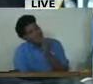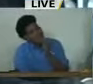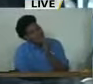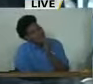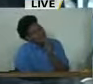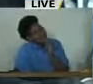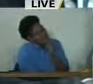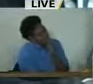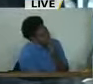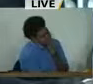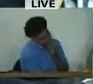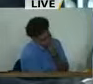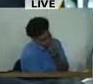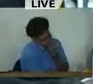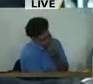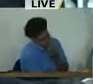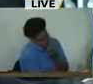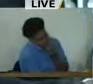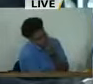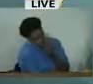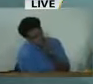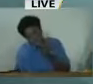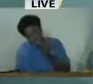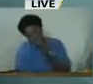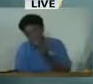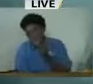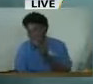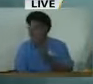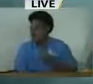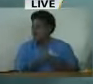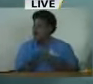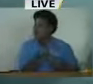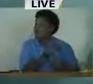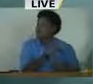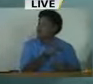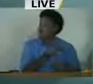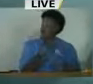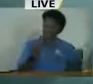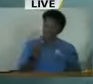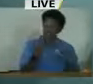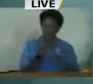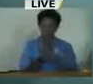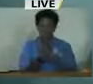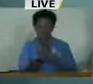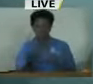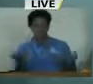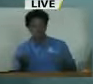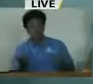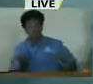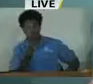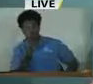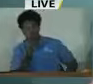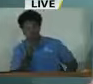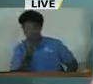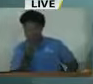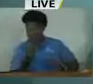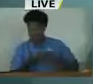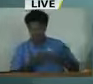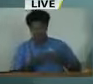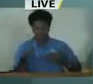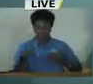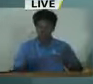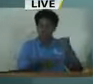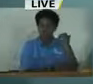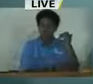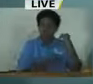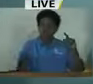Morality and what is right and what is wrong, even as this country looks at